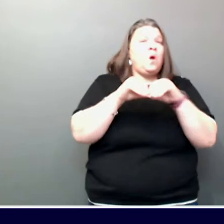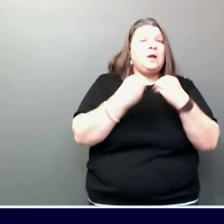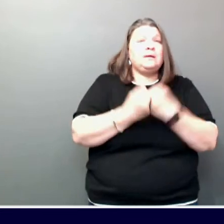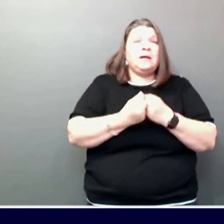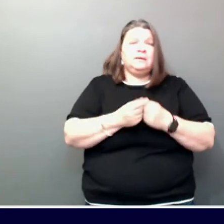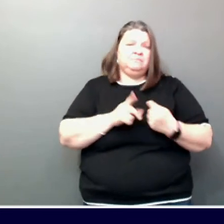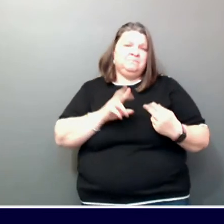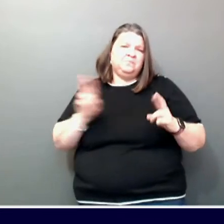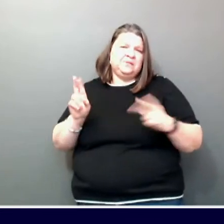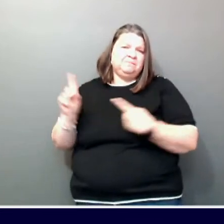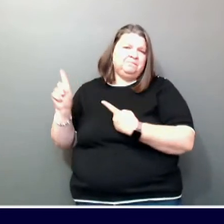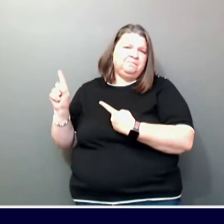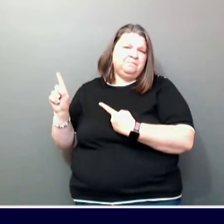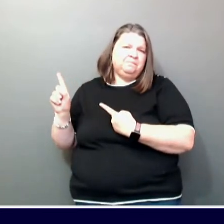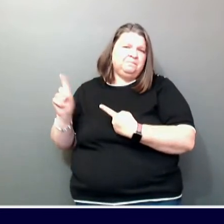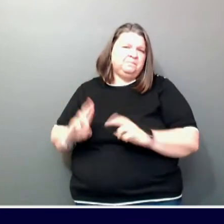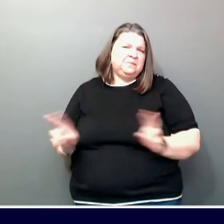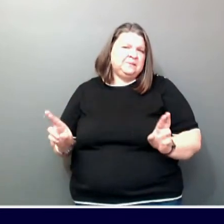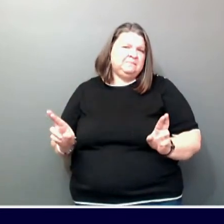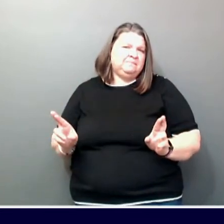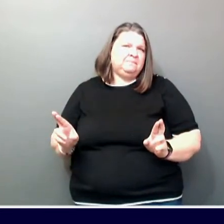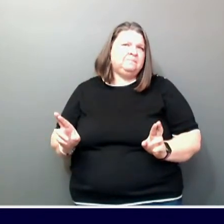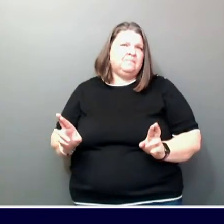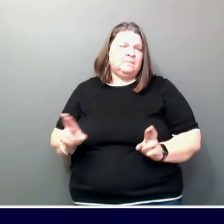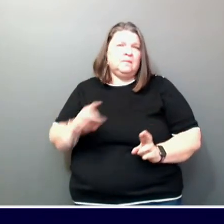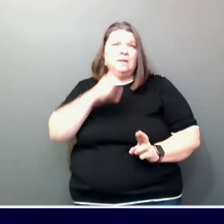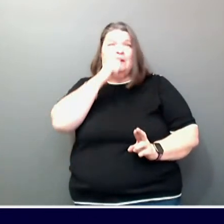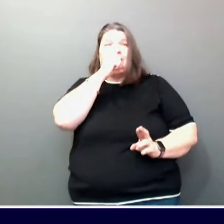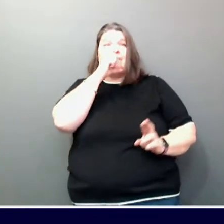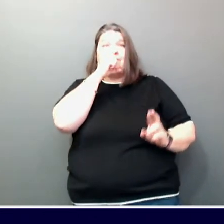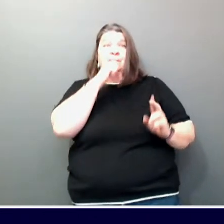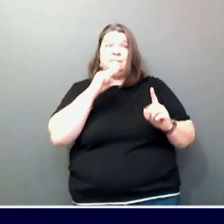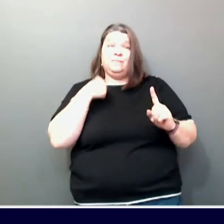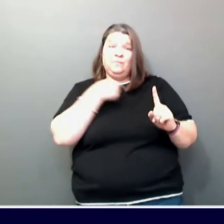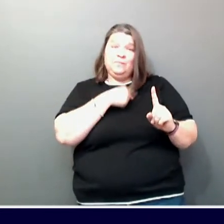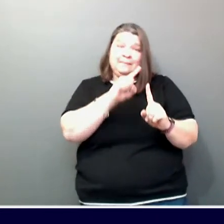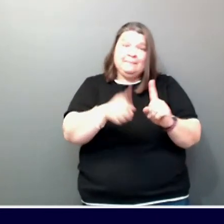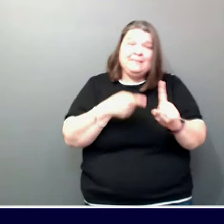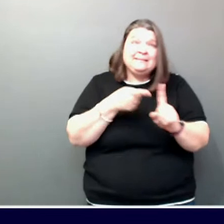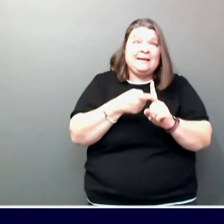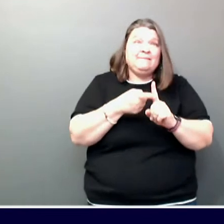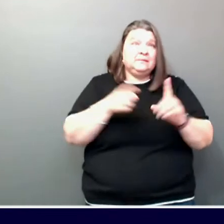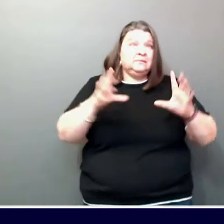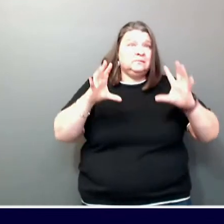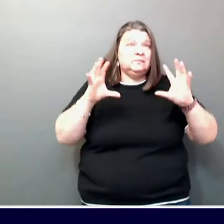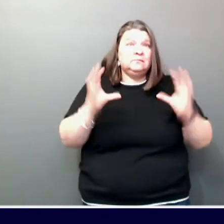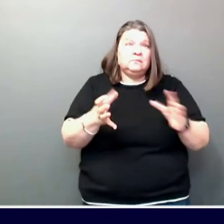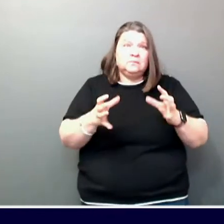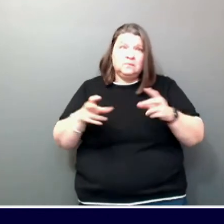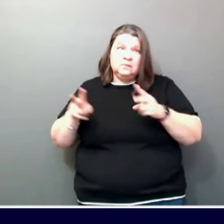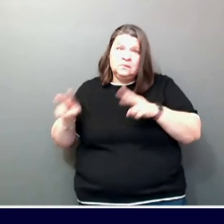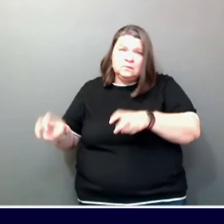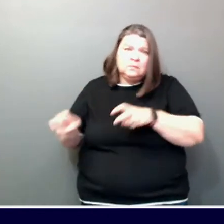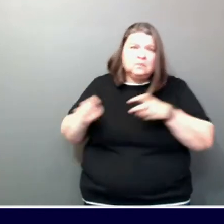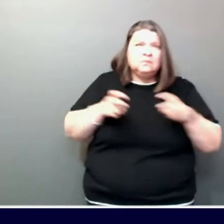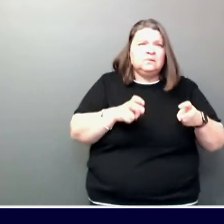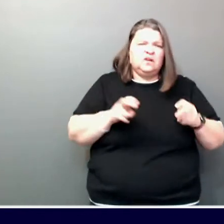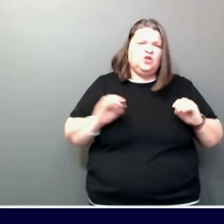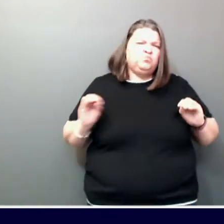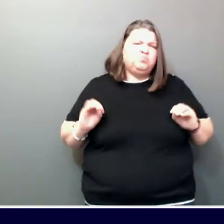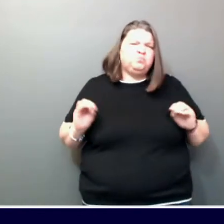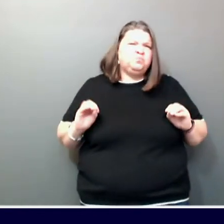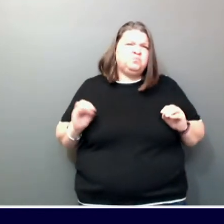we have not been engaging on state-specific guidance regarding things like school sports.